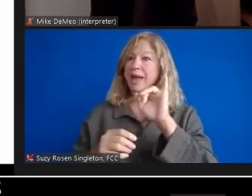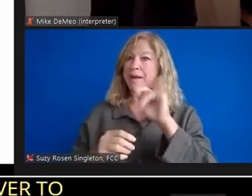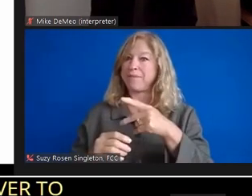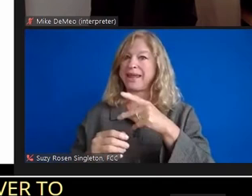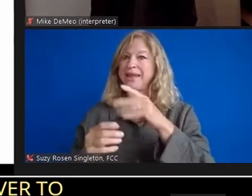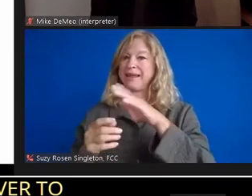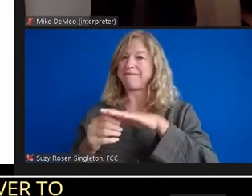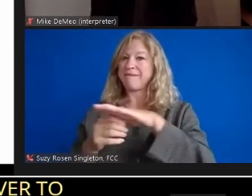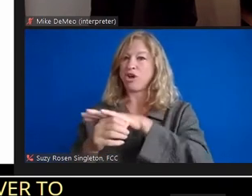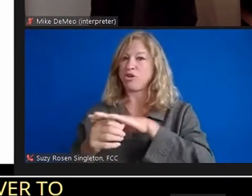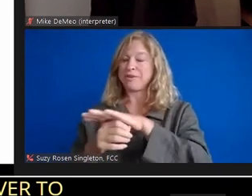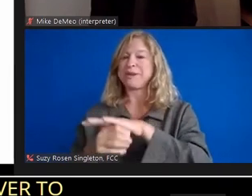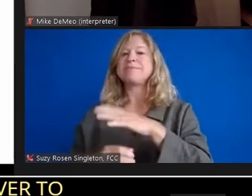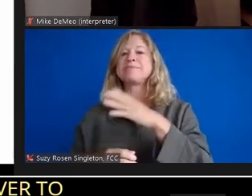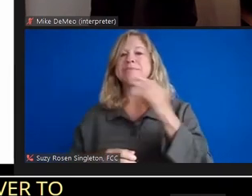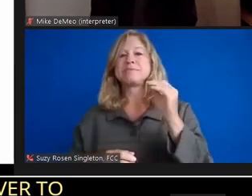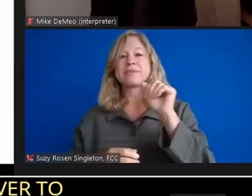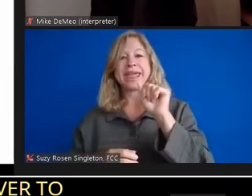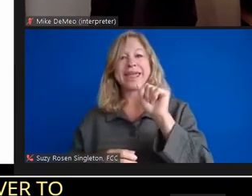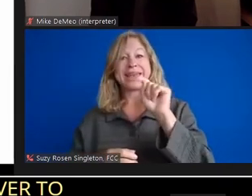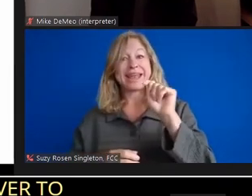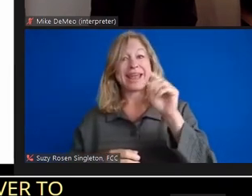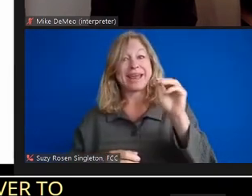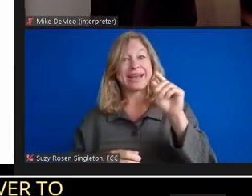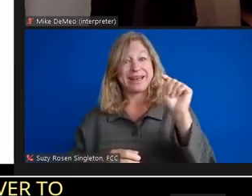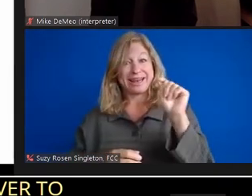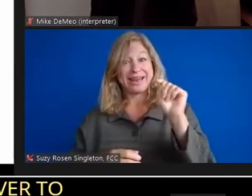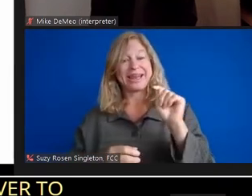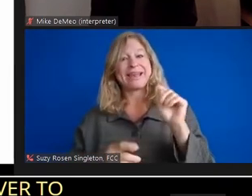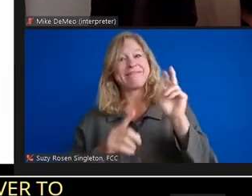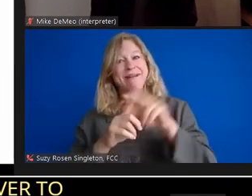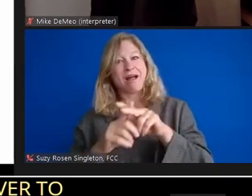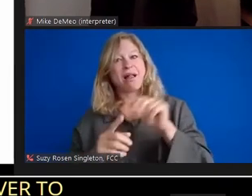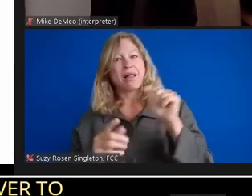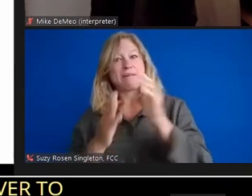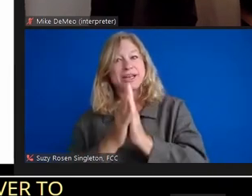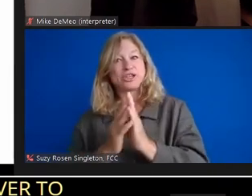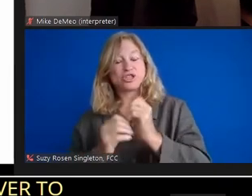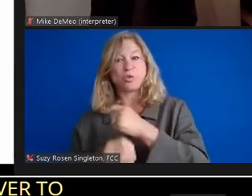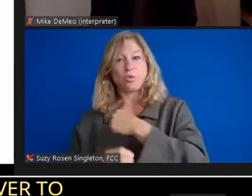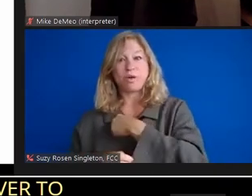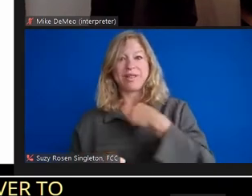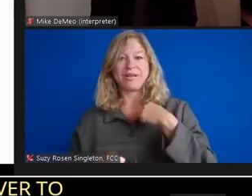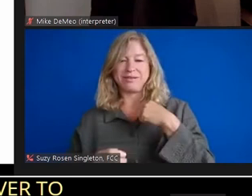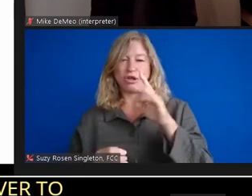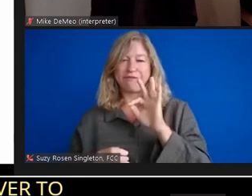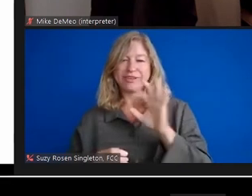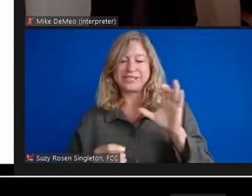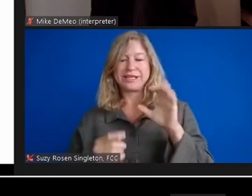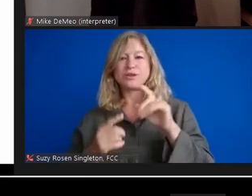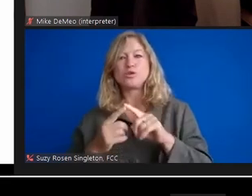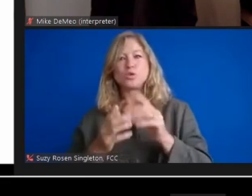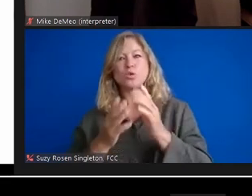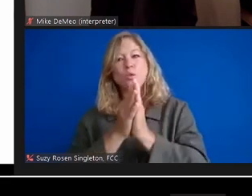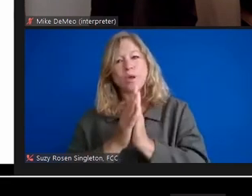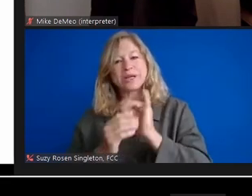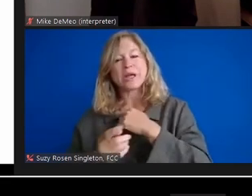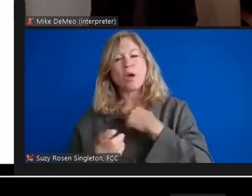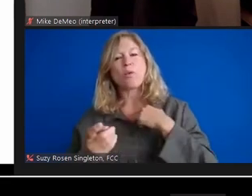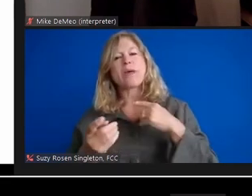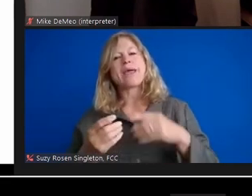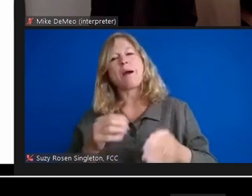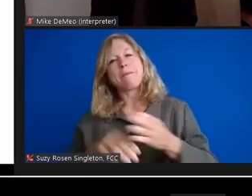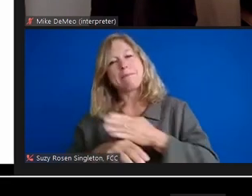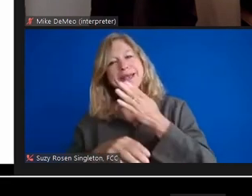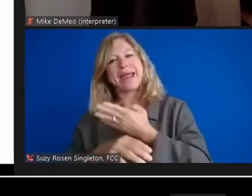as being a possible solution in an IP environment. And AT&T filed a petition with us,